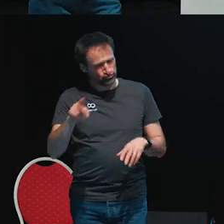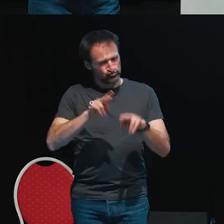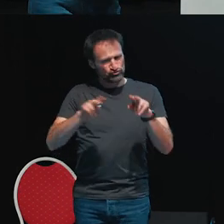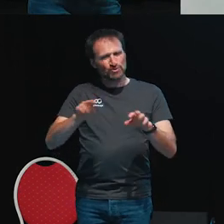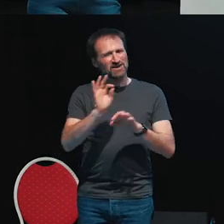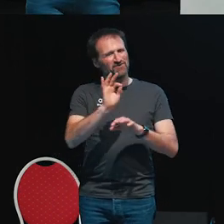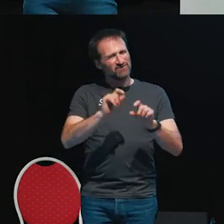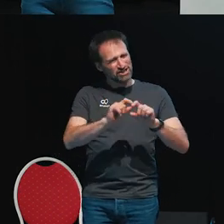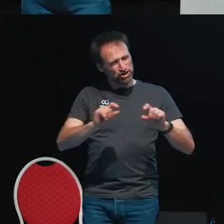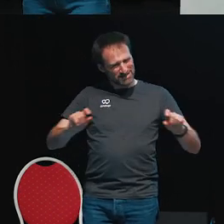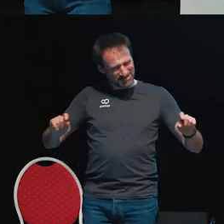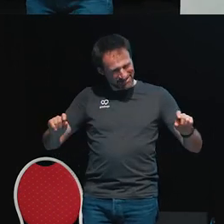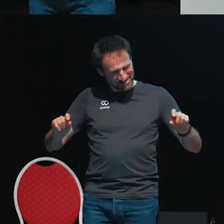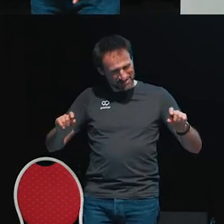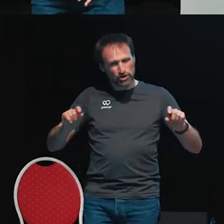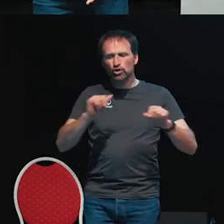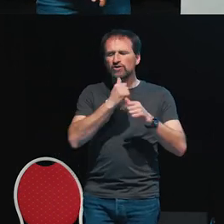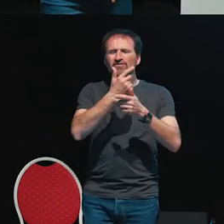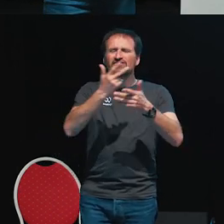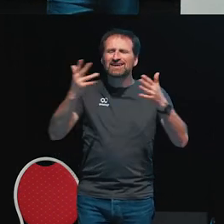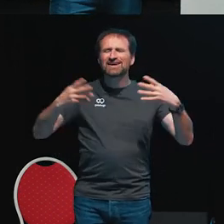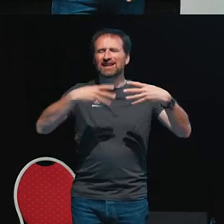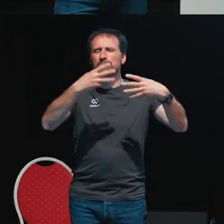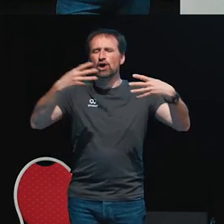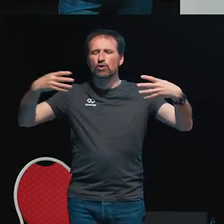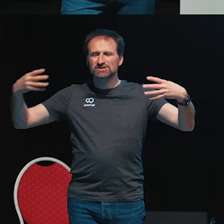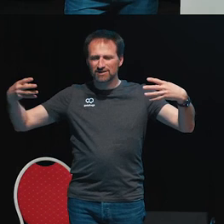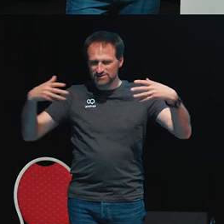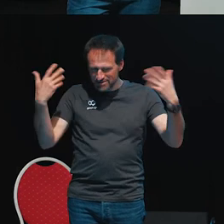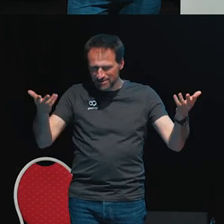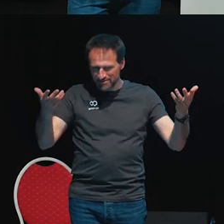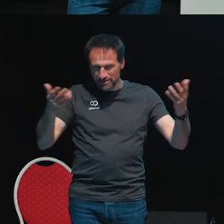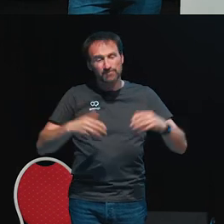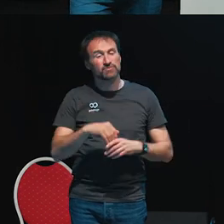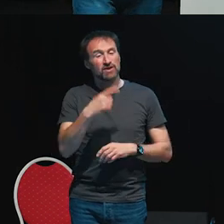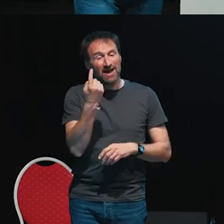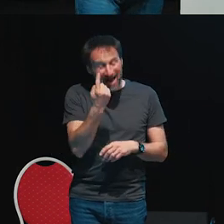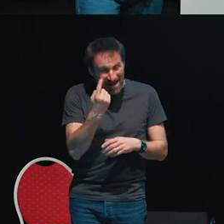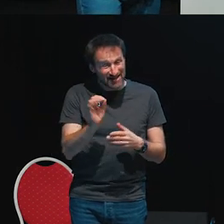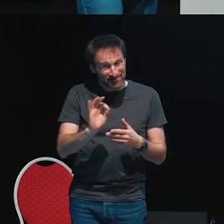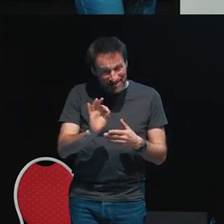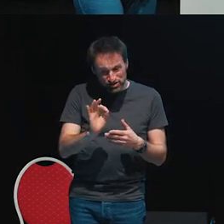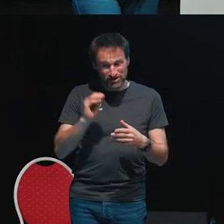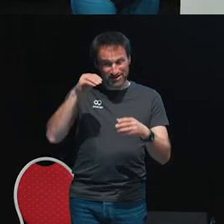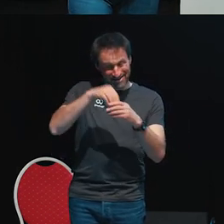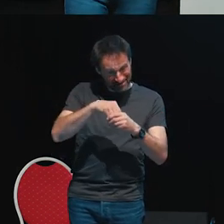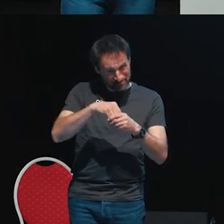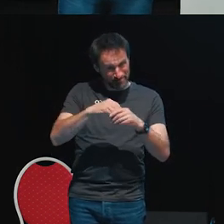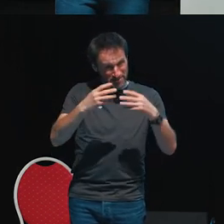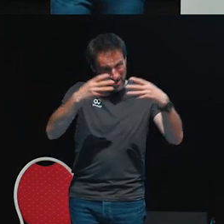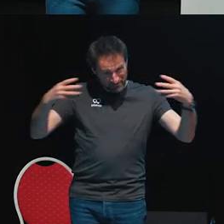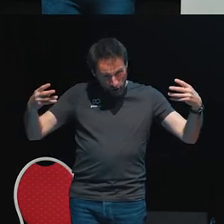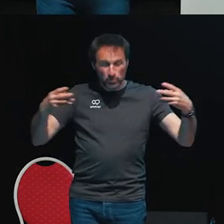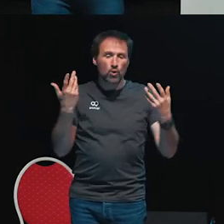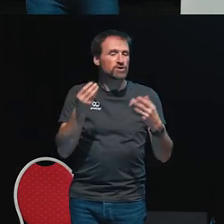you have many variety of browsers. And one features in the web platform are implemented in many